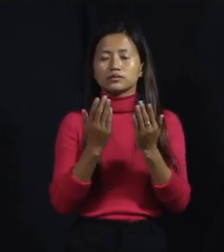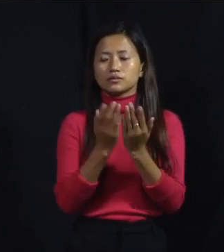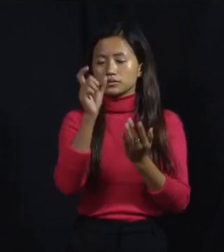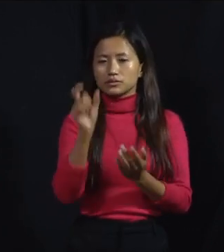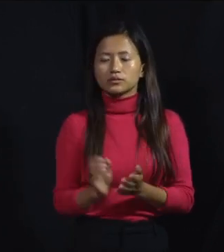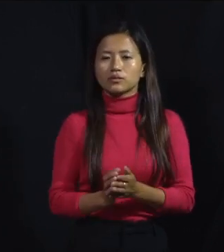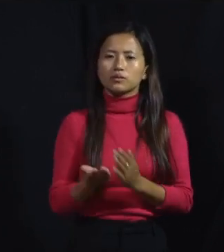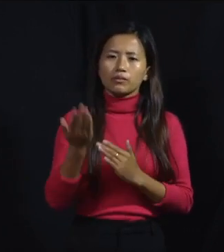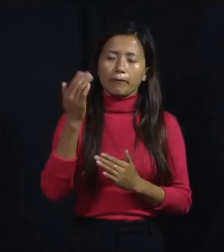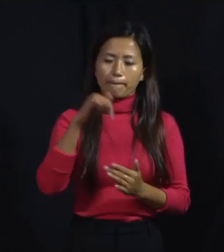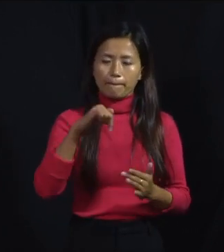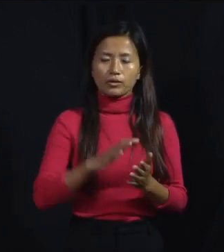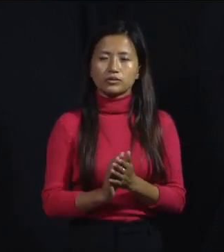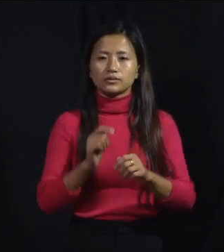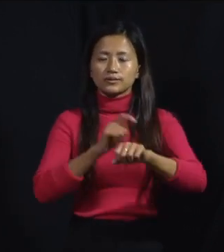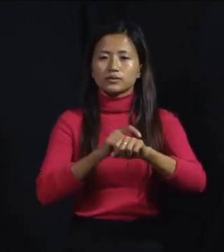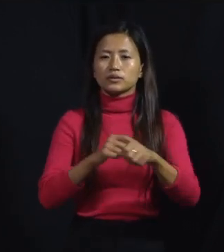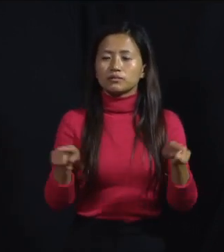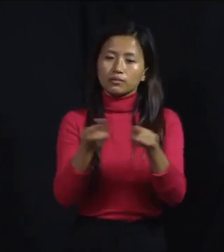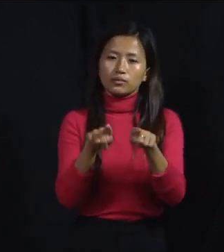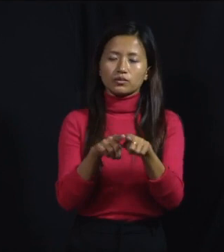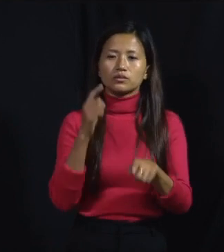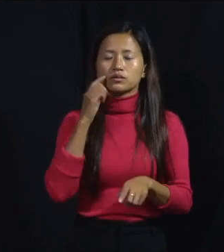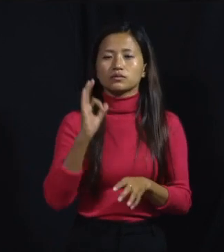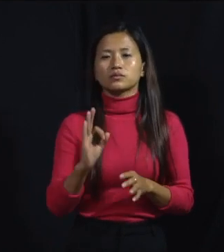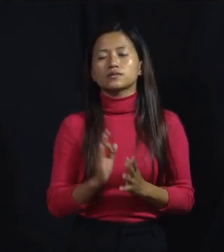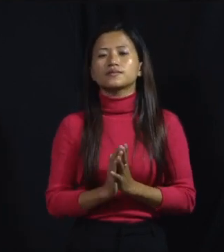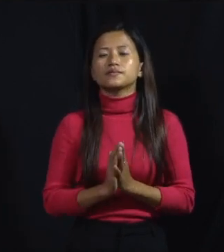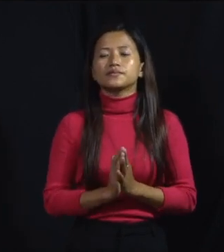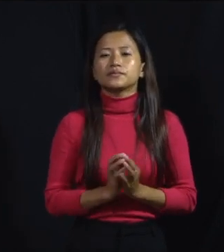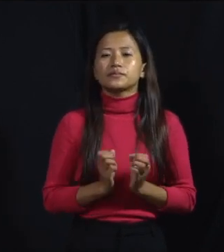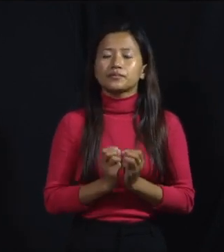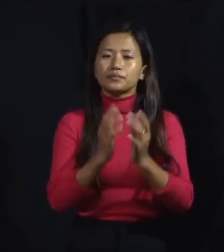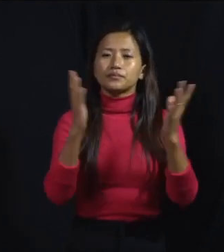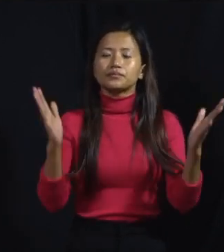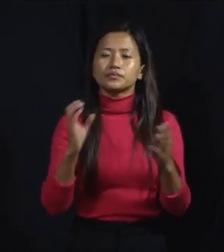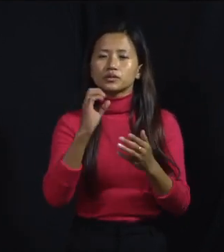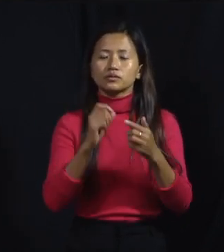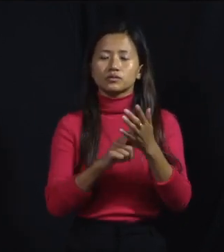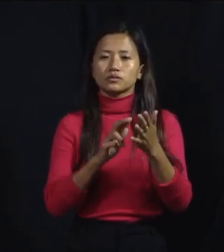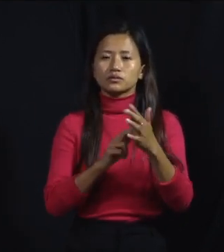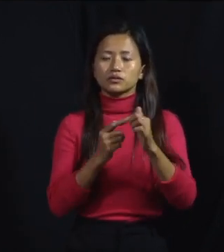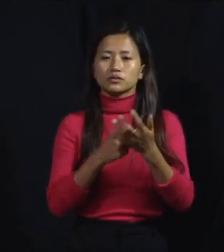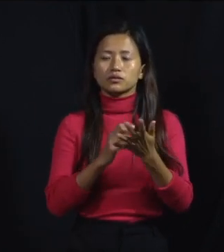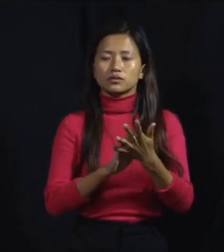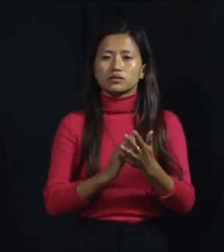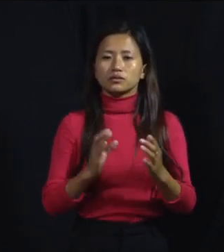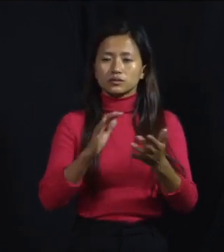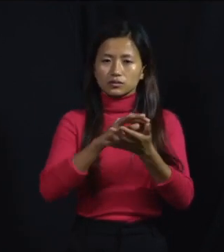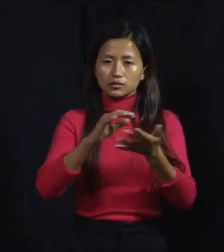times, they say that both are important. So there are many controversies surrounding the concept